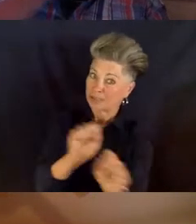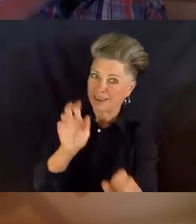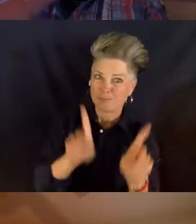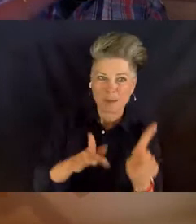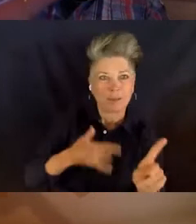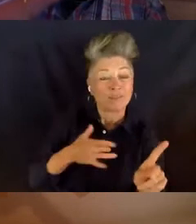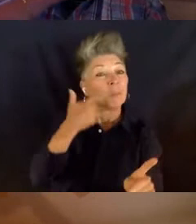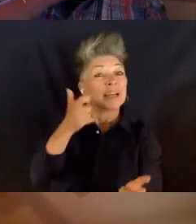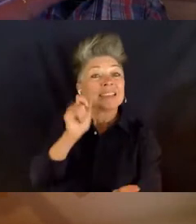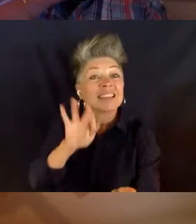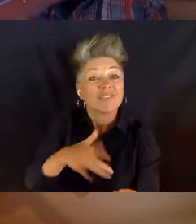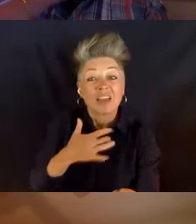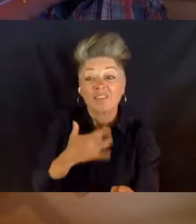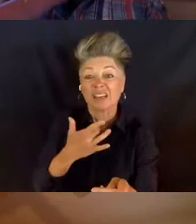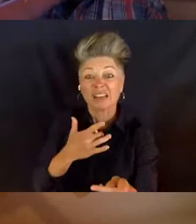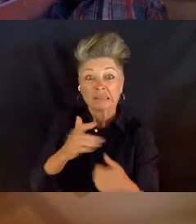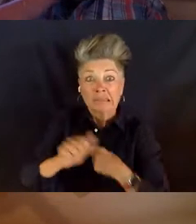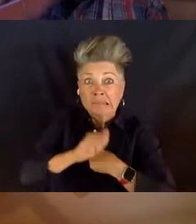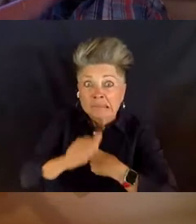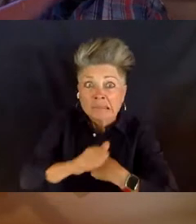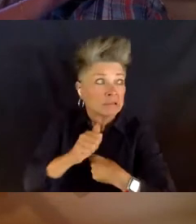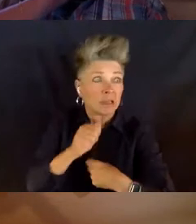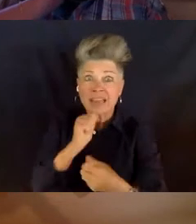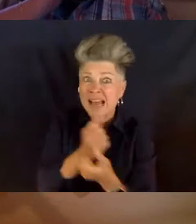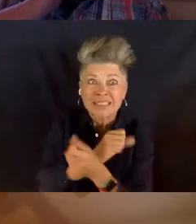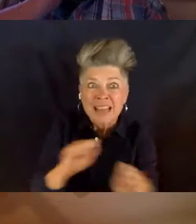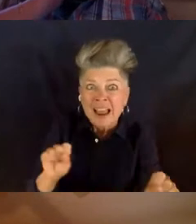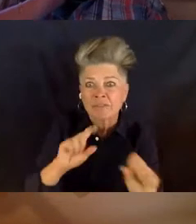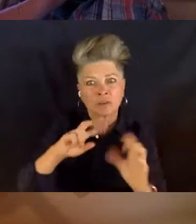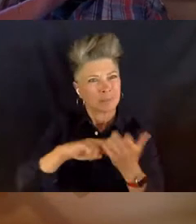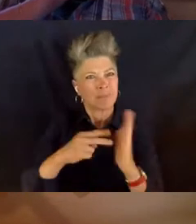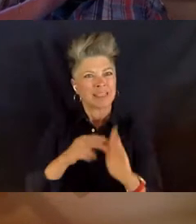feeling stressed to walk out and like bike or